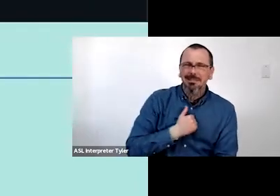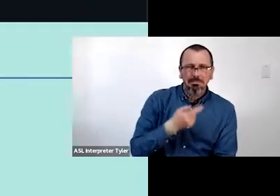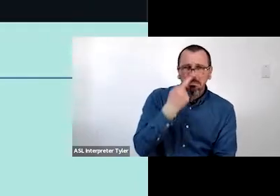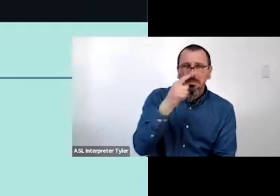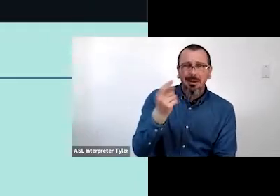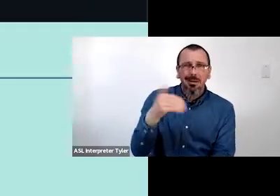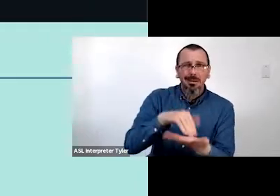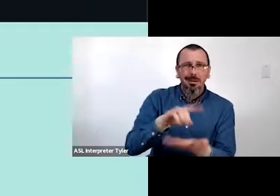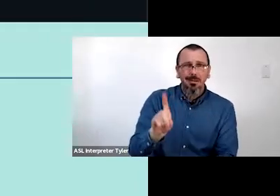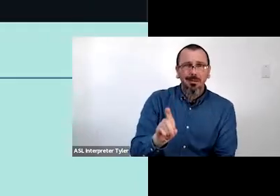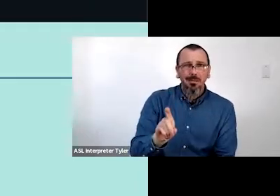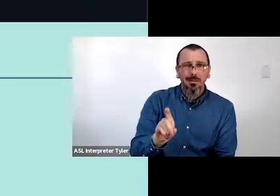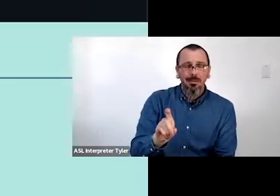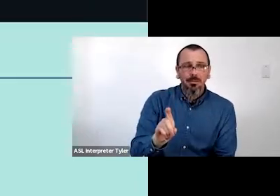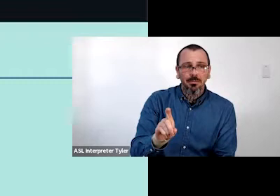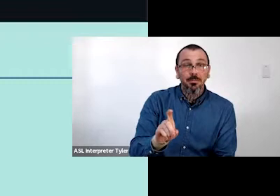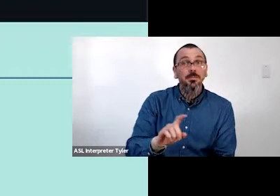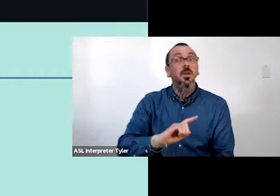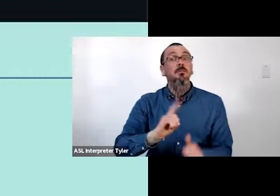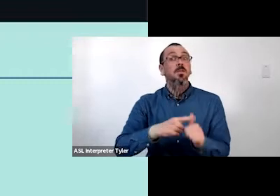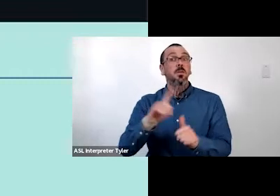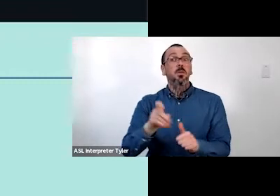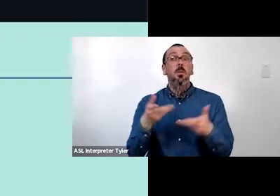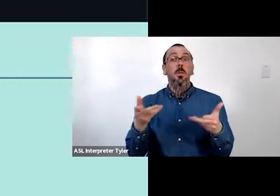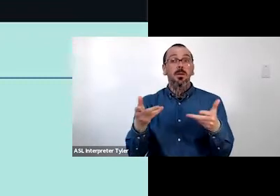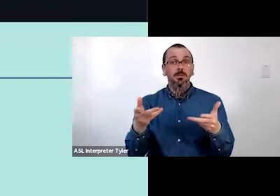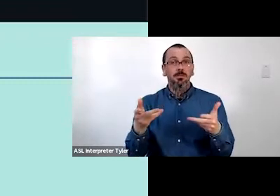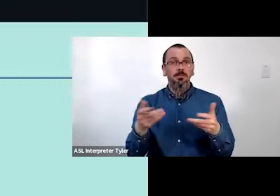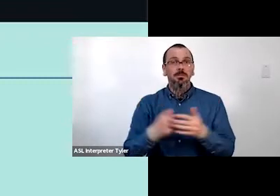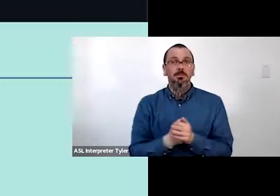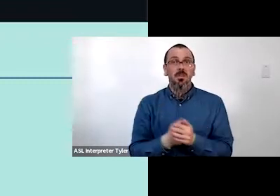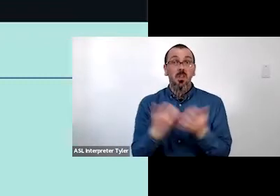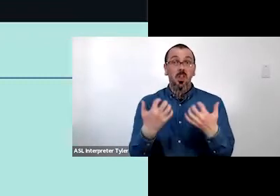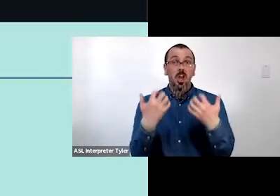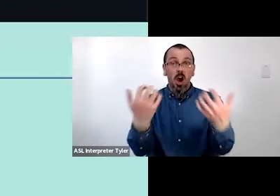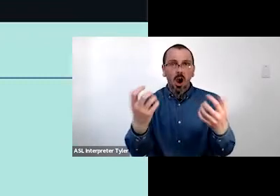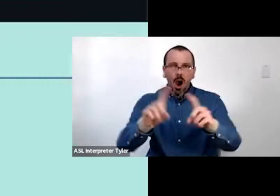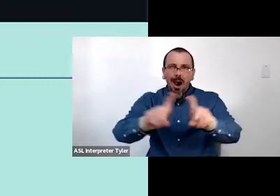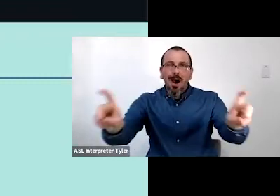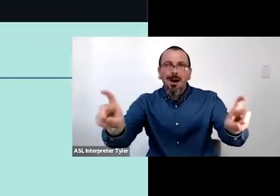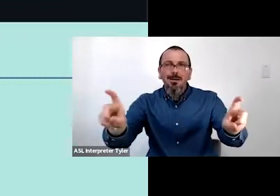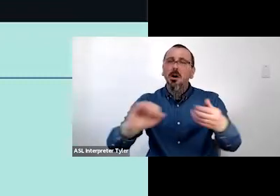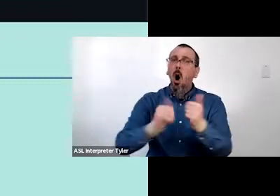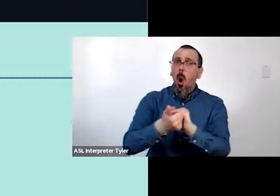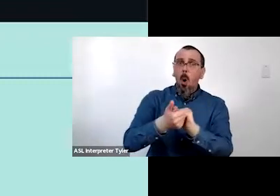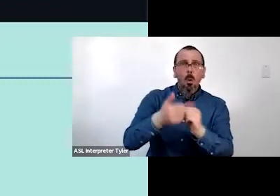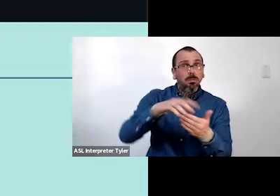again. First question is, what would you like to ask people to learn more about this?